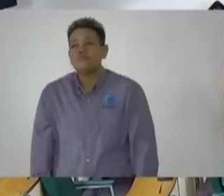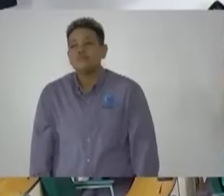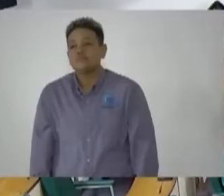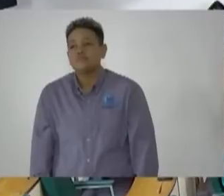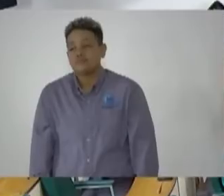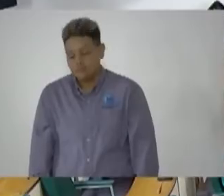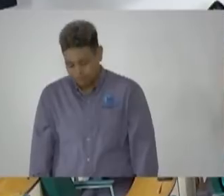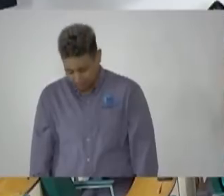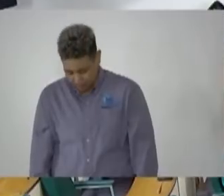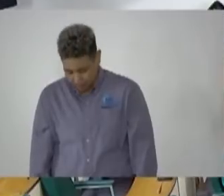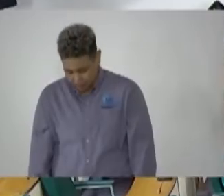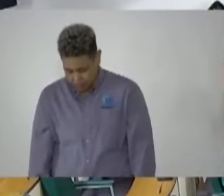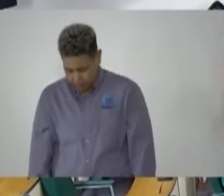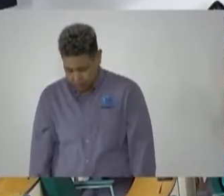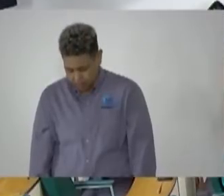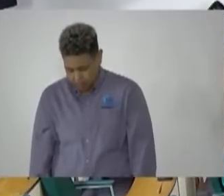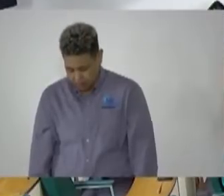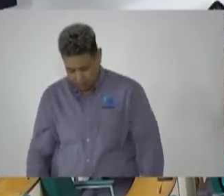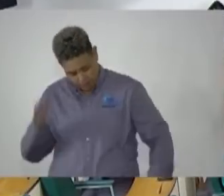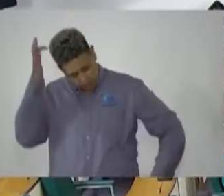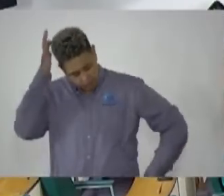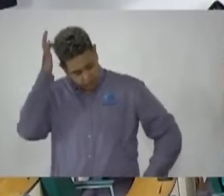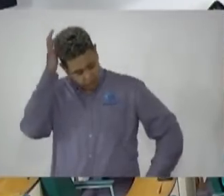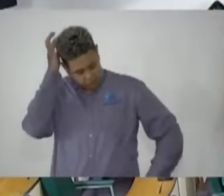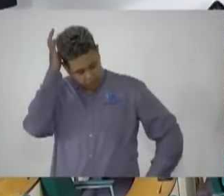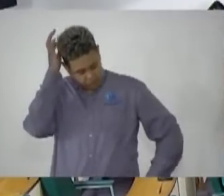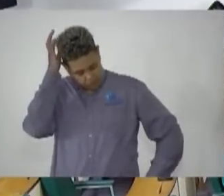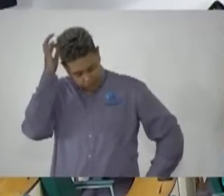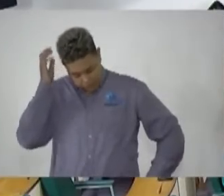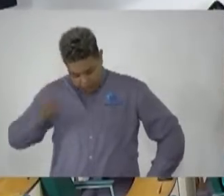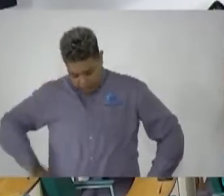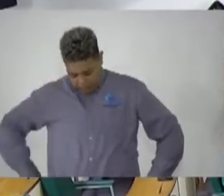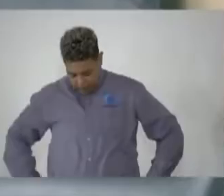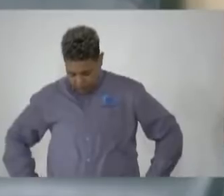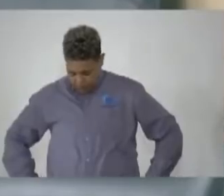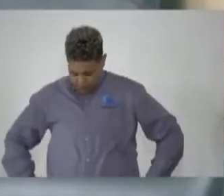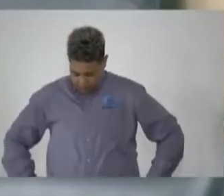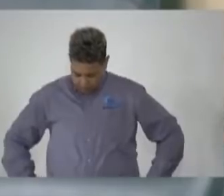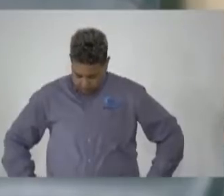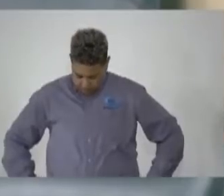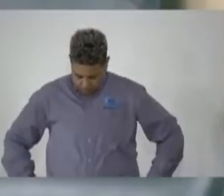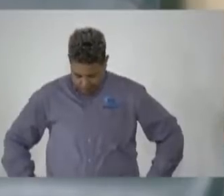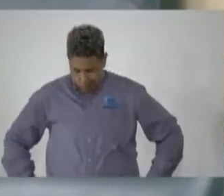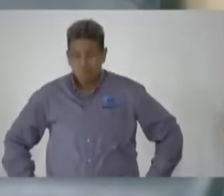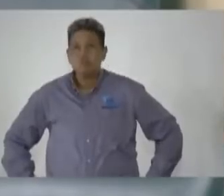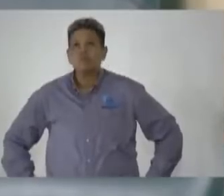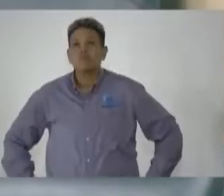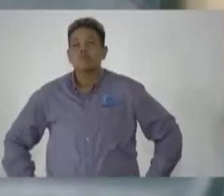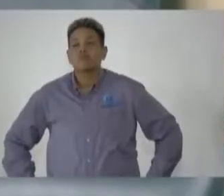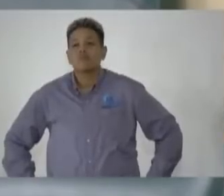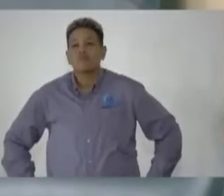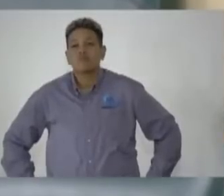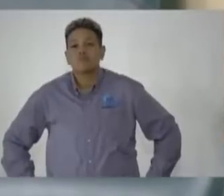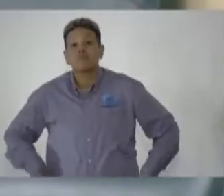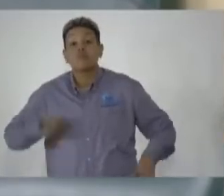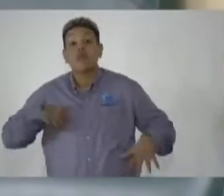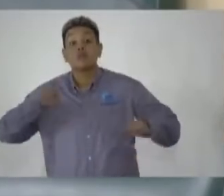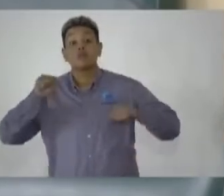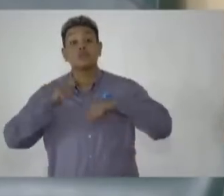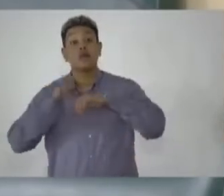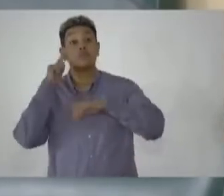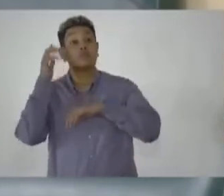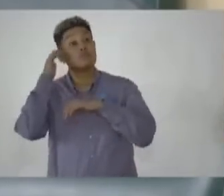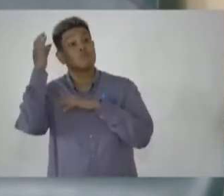I took some time to process how important this motion is today and for me to make a